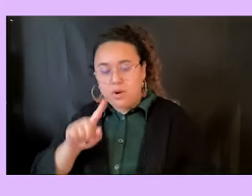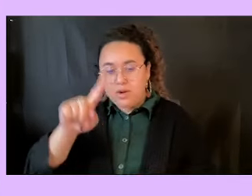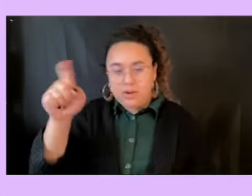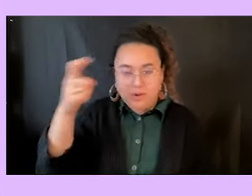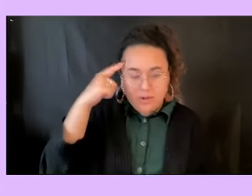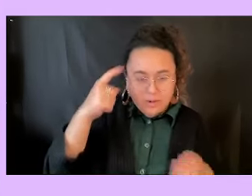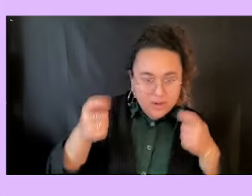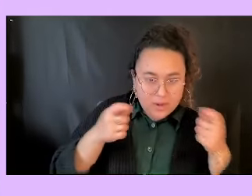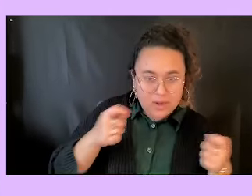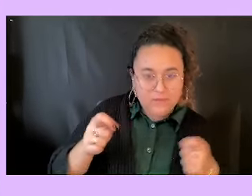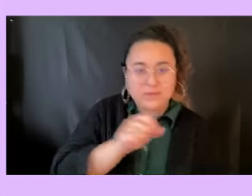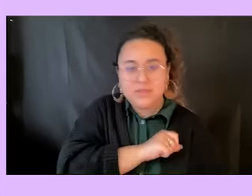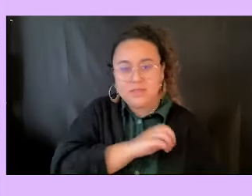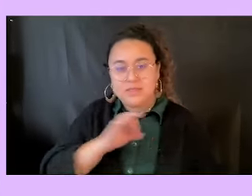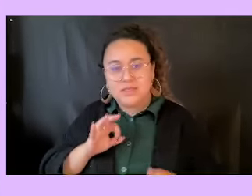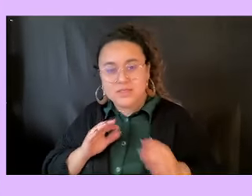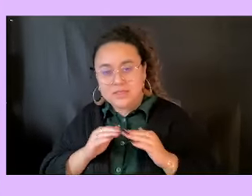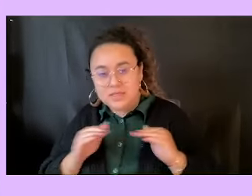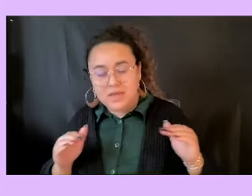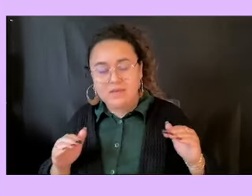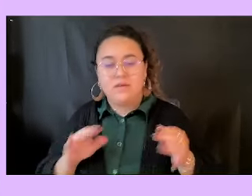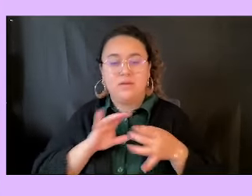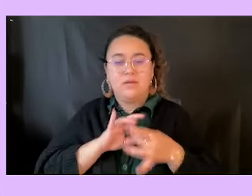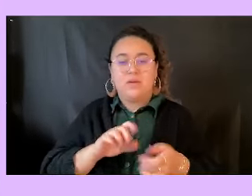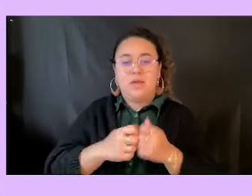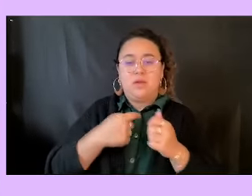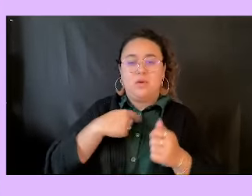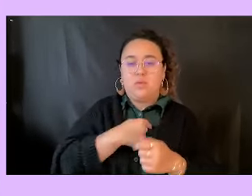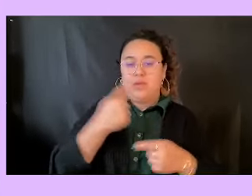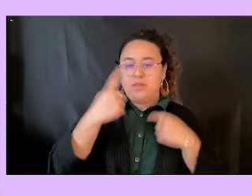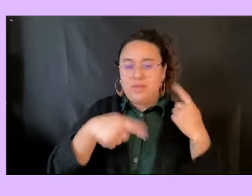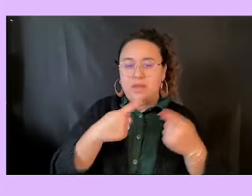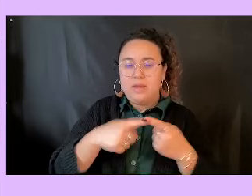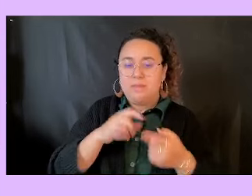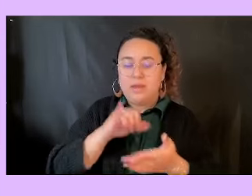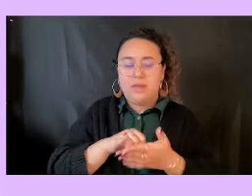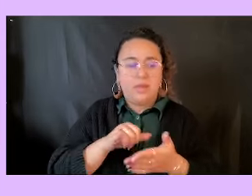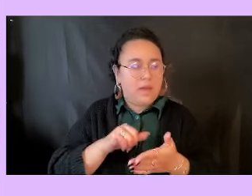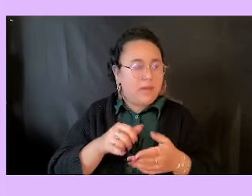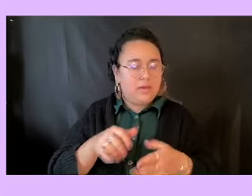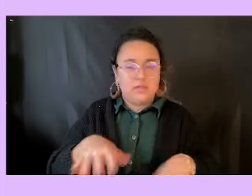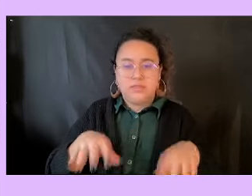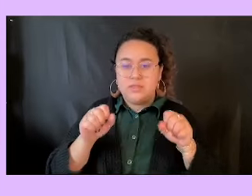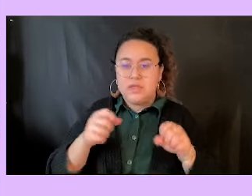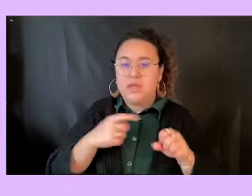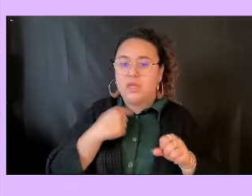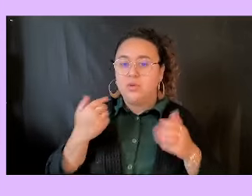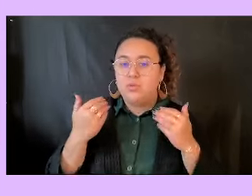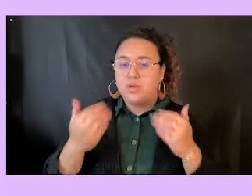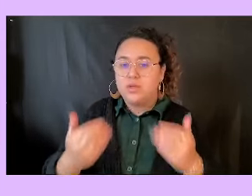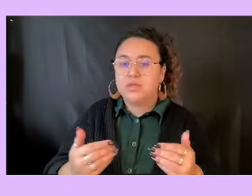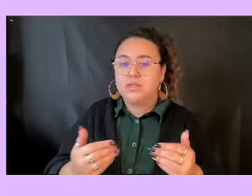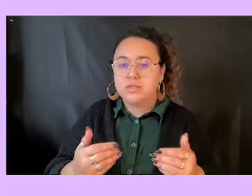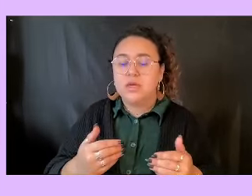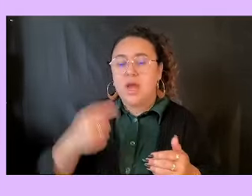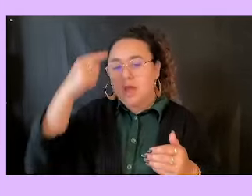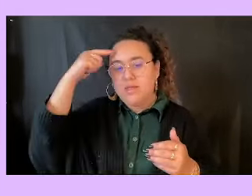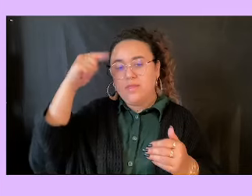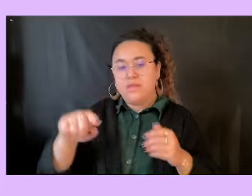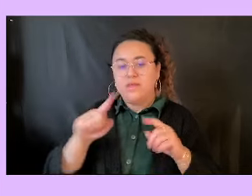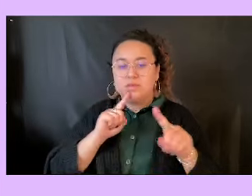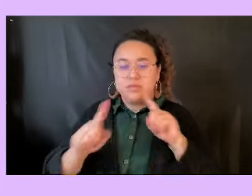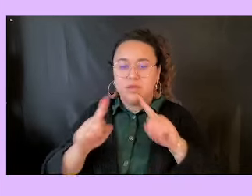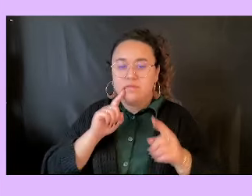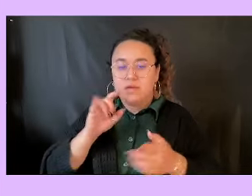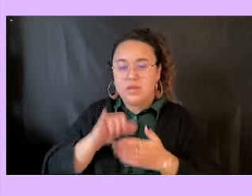levels around how we think about taking risk. And I think this is a conversation that I've